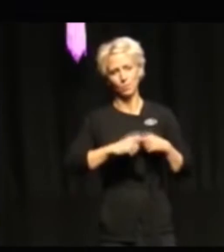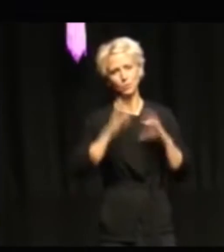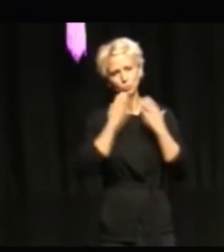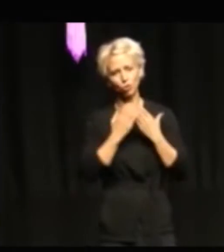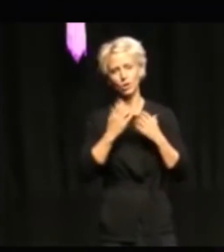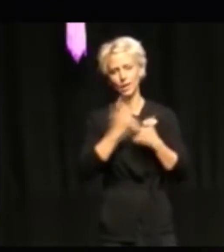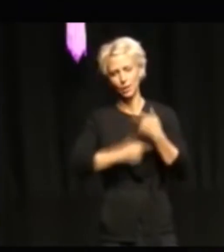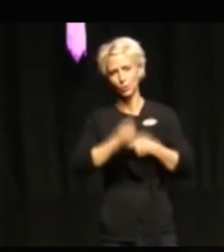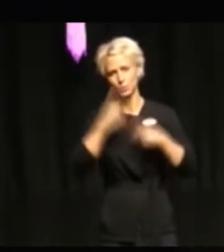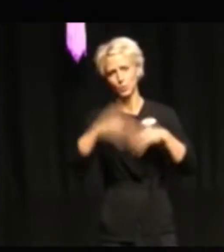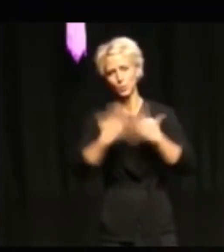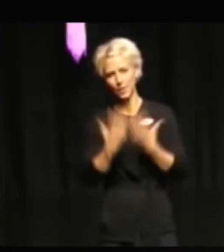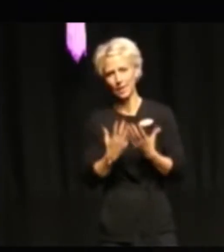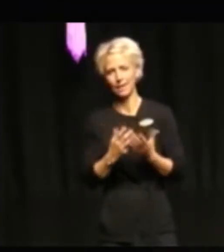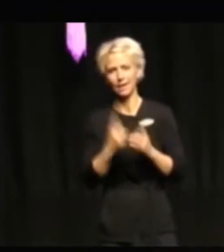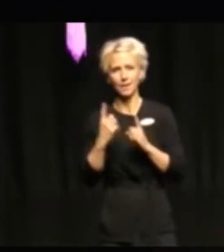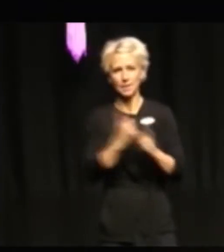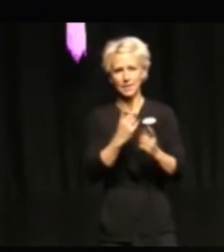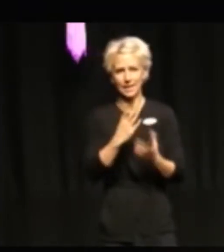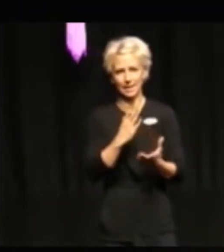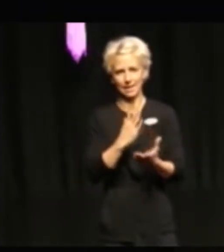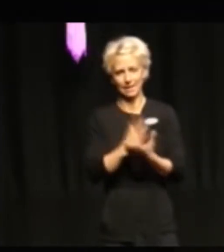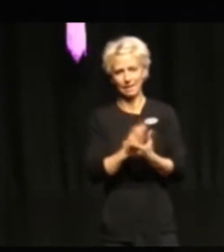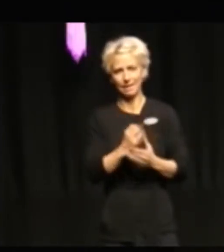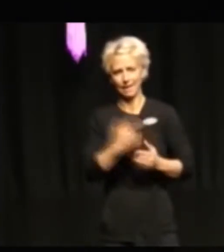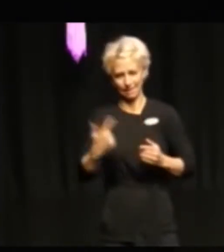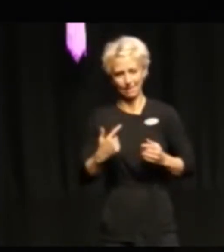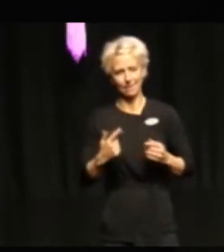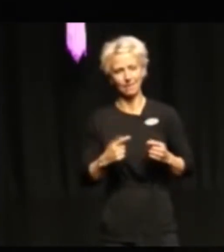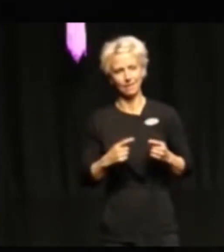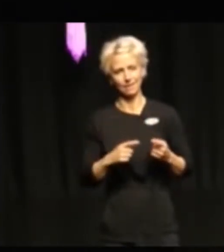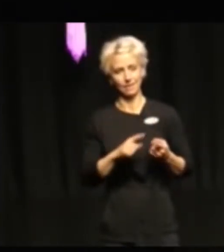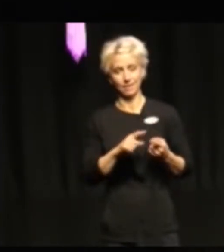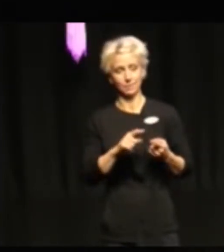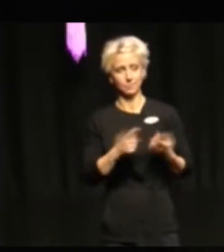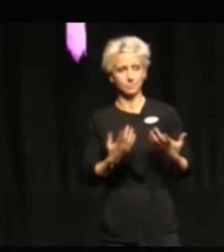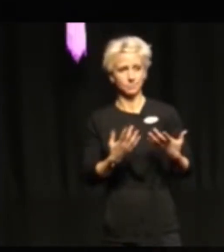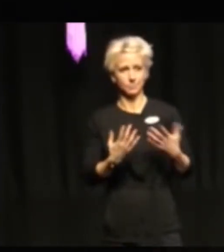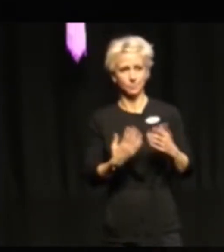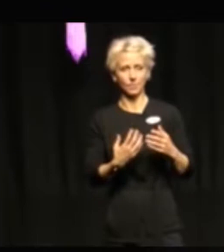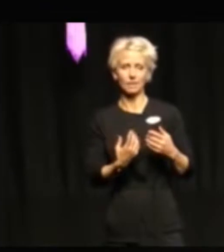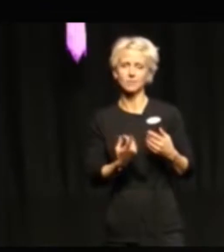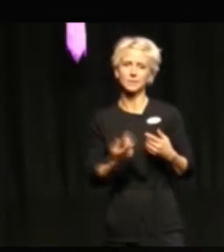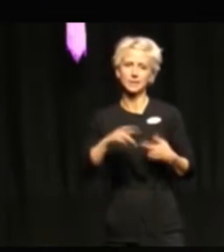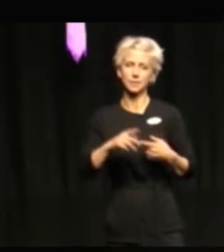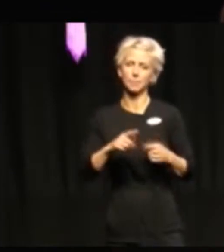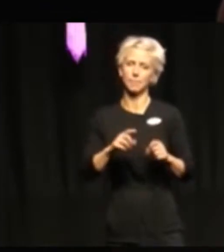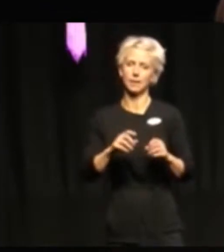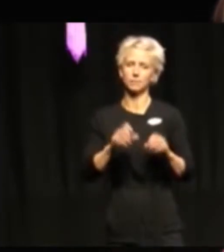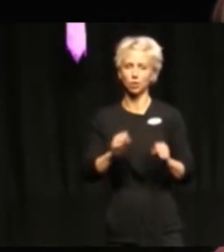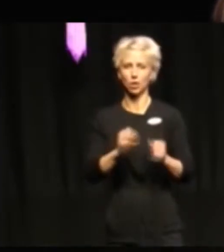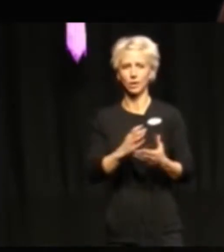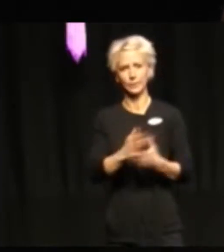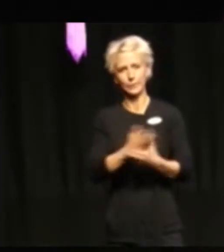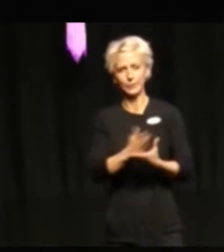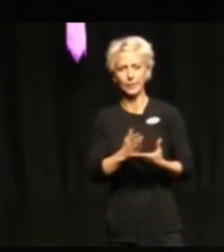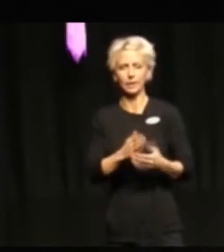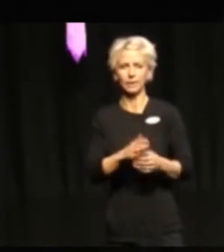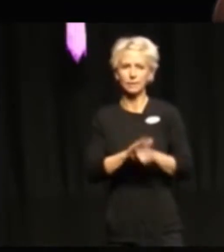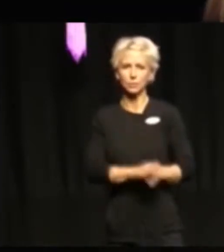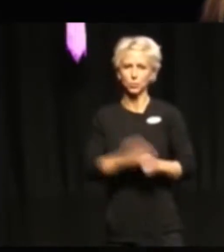the covenant on elimination of discrimination of women, and